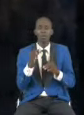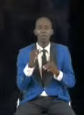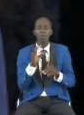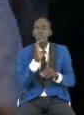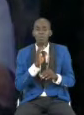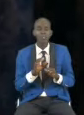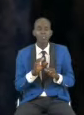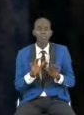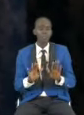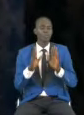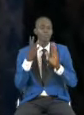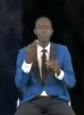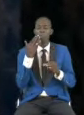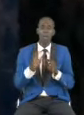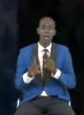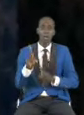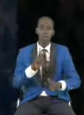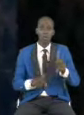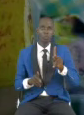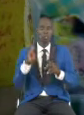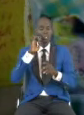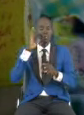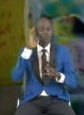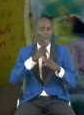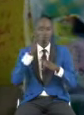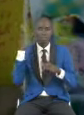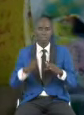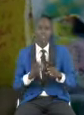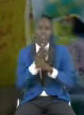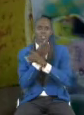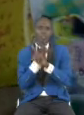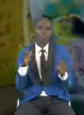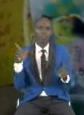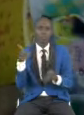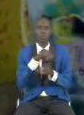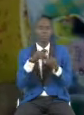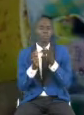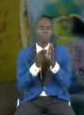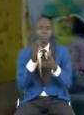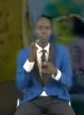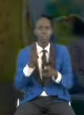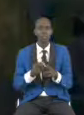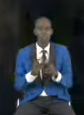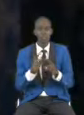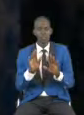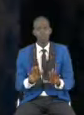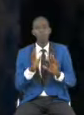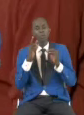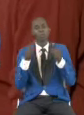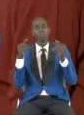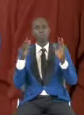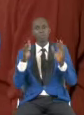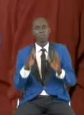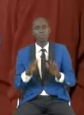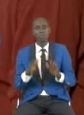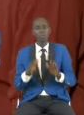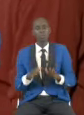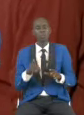evil people, he will totally deliver you. Fear of enemies, he will deliver you, that he